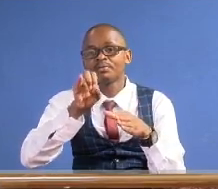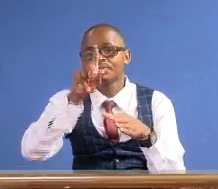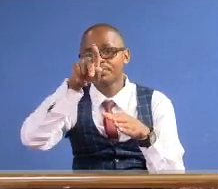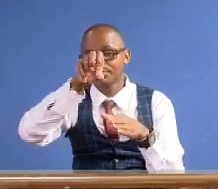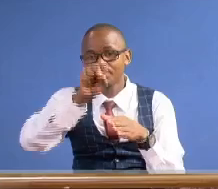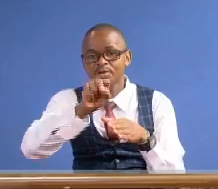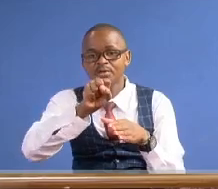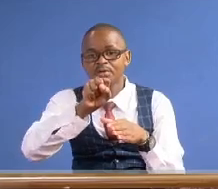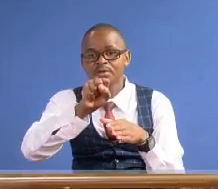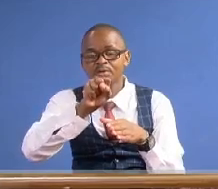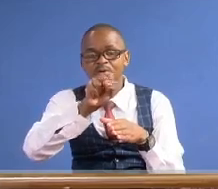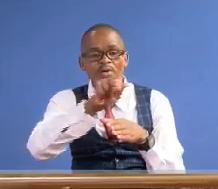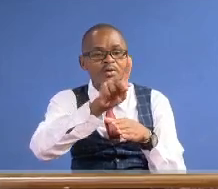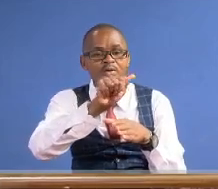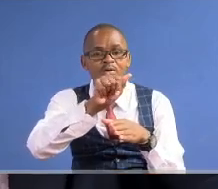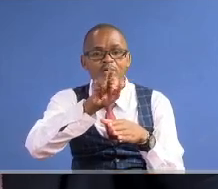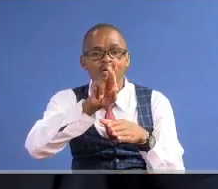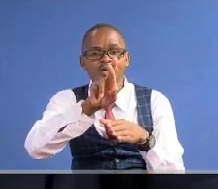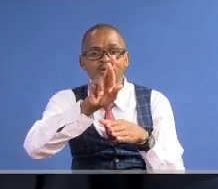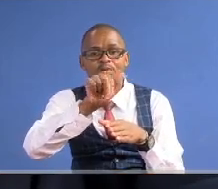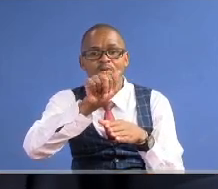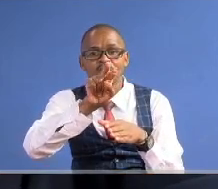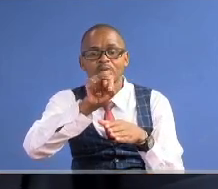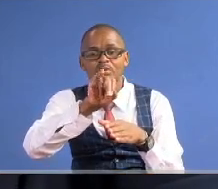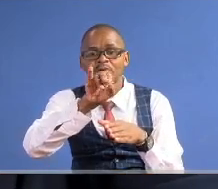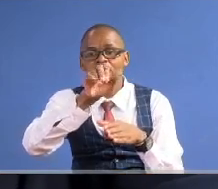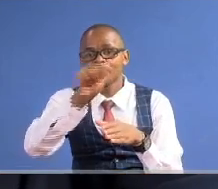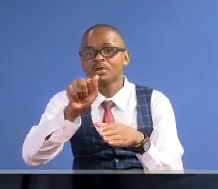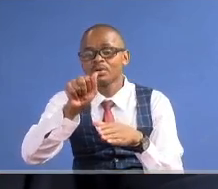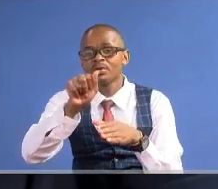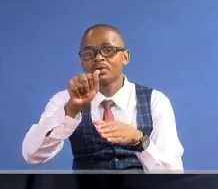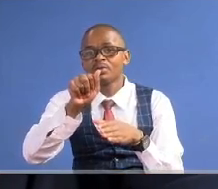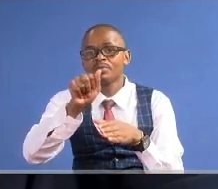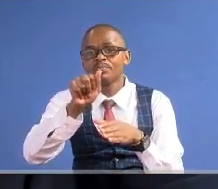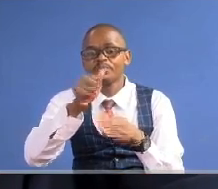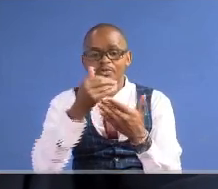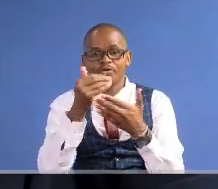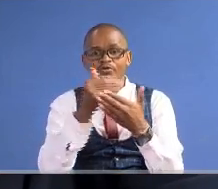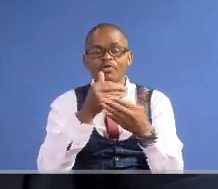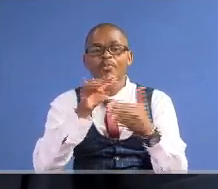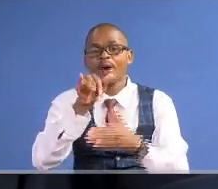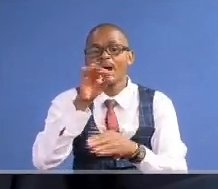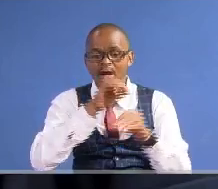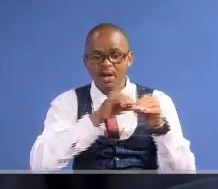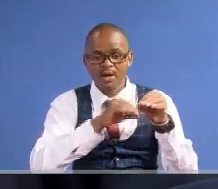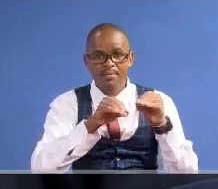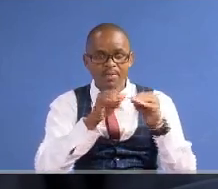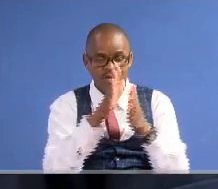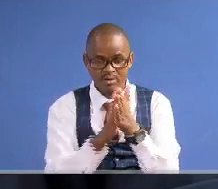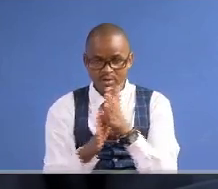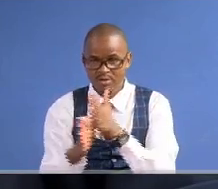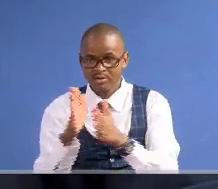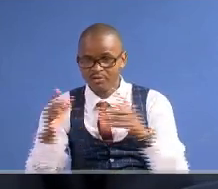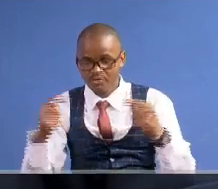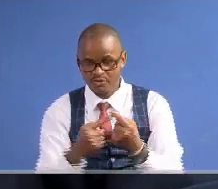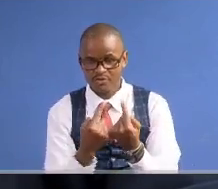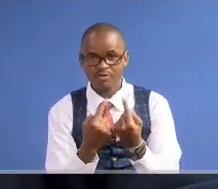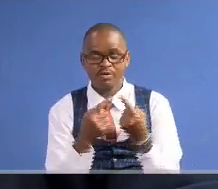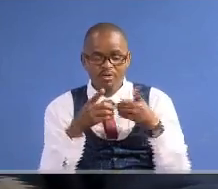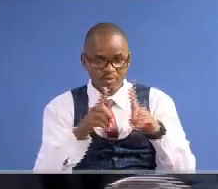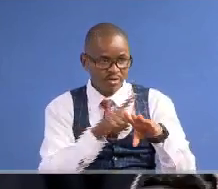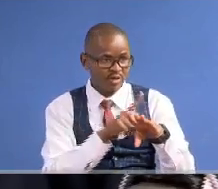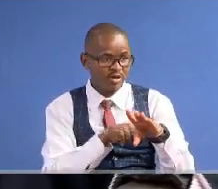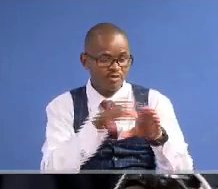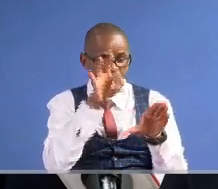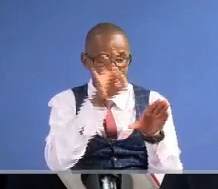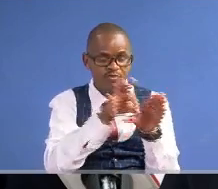Secretary Karanja Kibicho had a meeting with opposition leader Raila Odinga the night before the by-election to organize the violence witnessed during